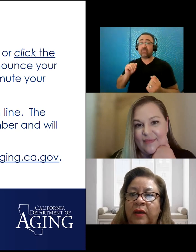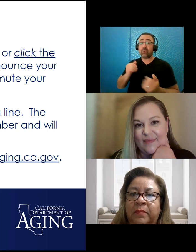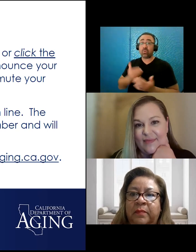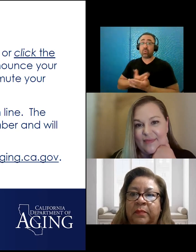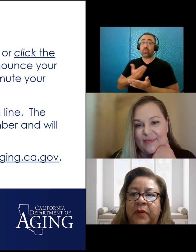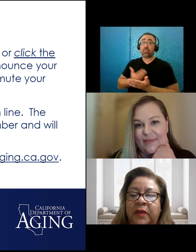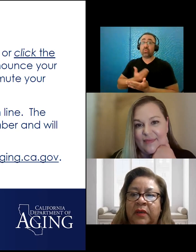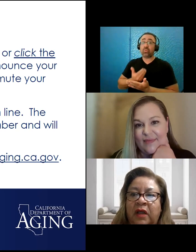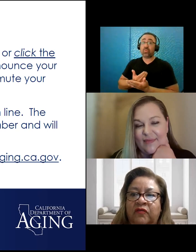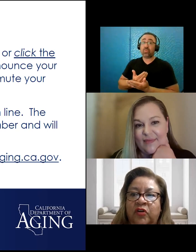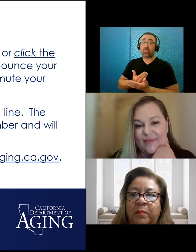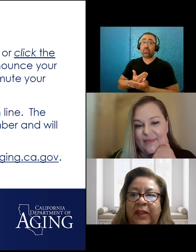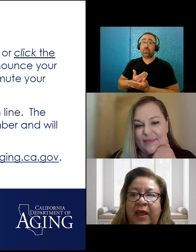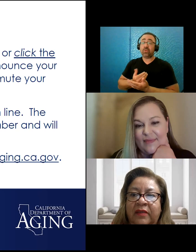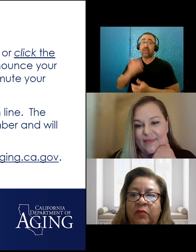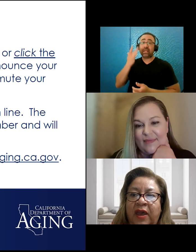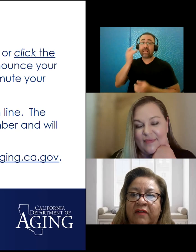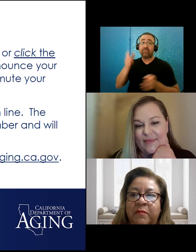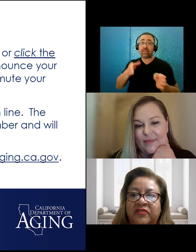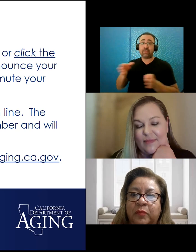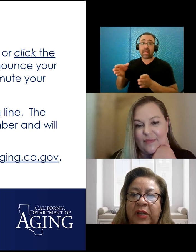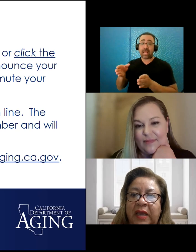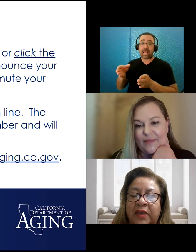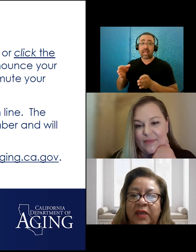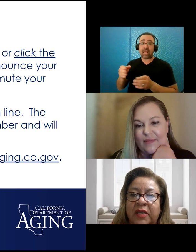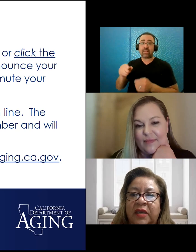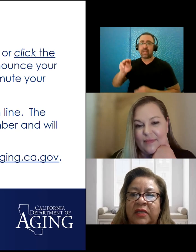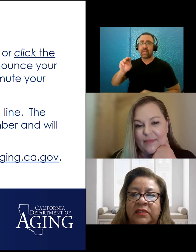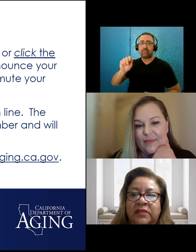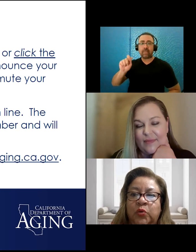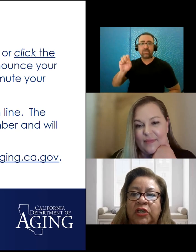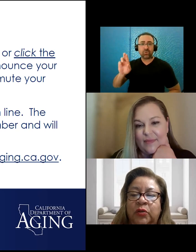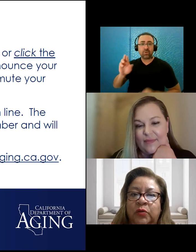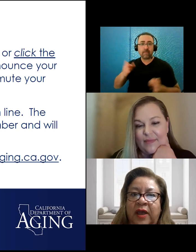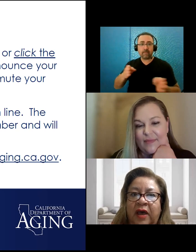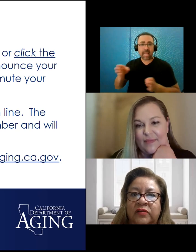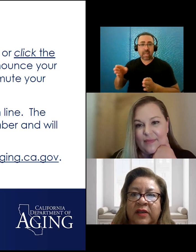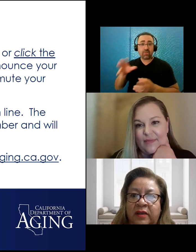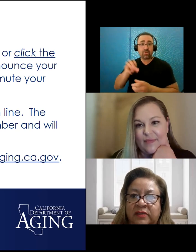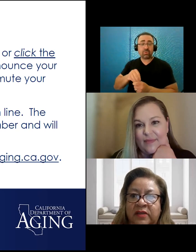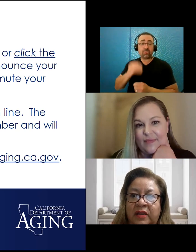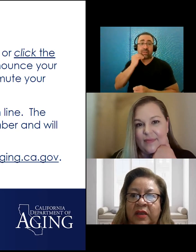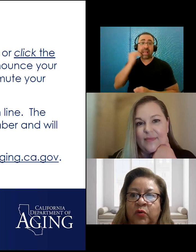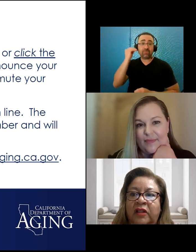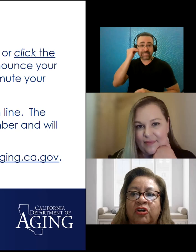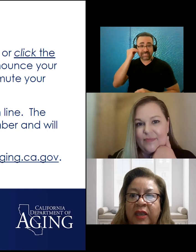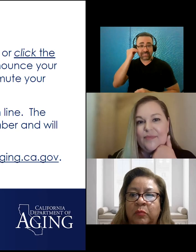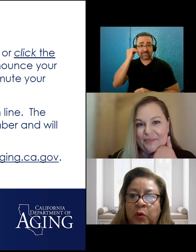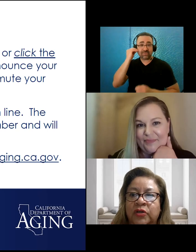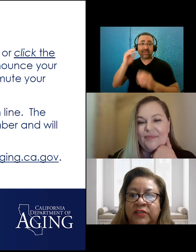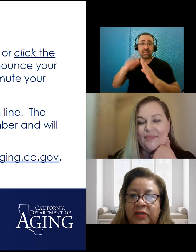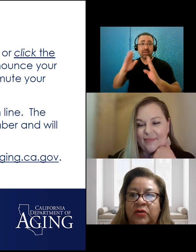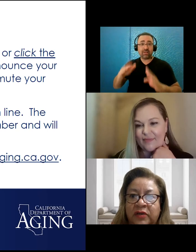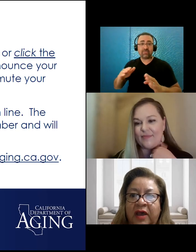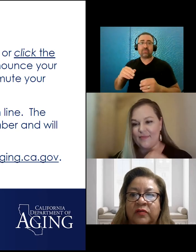new California plan that we have, the master plan, will include housing as that and will allocate